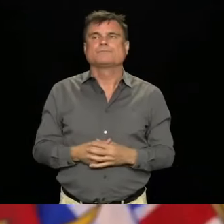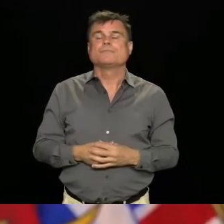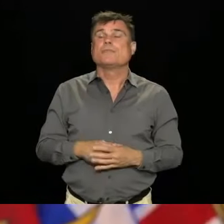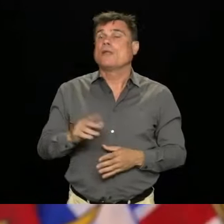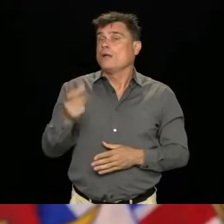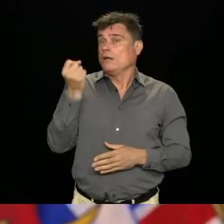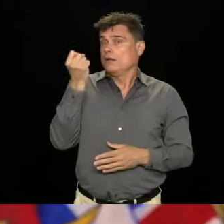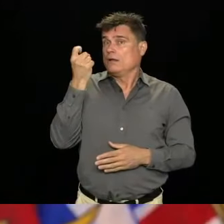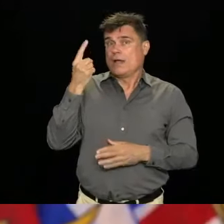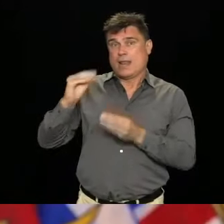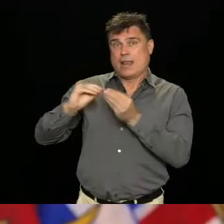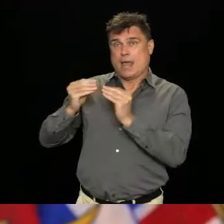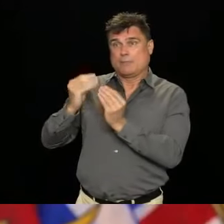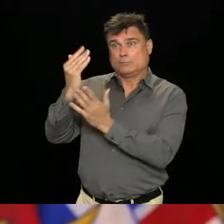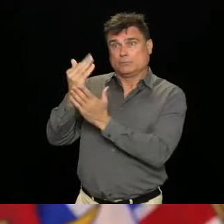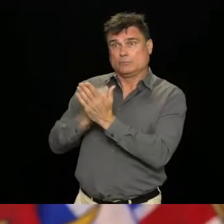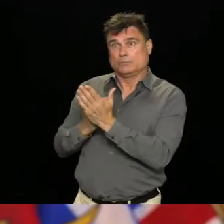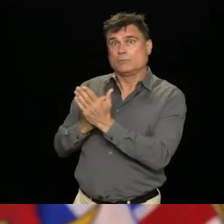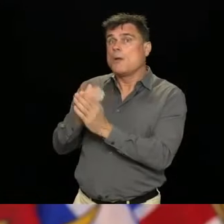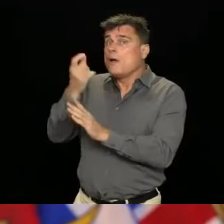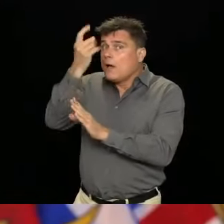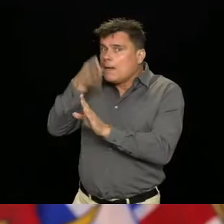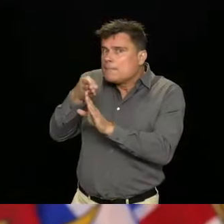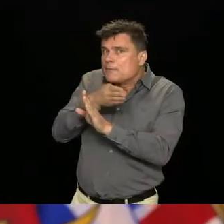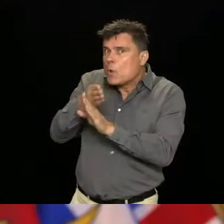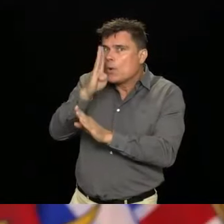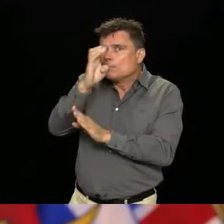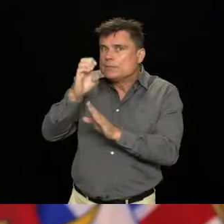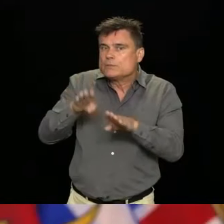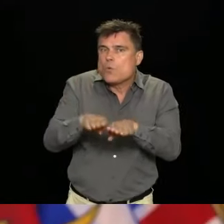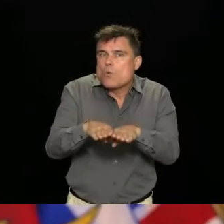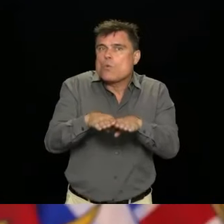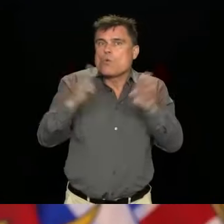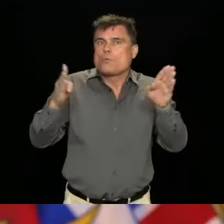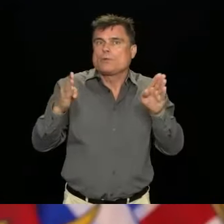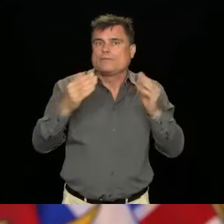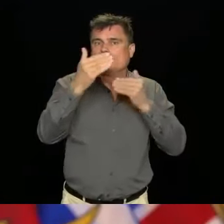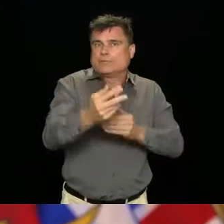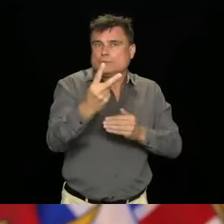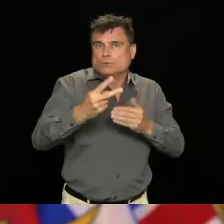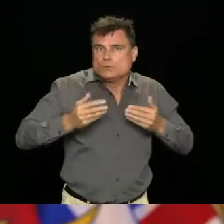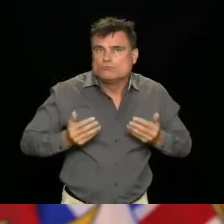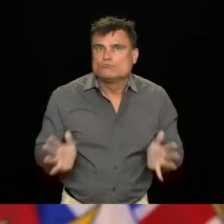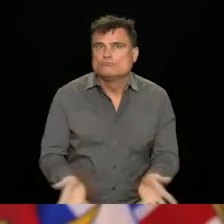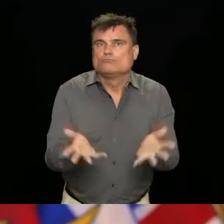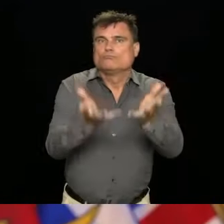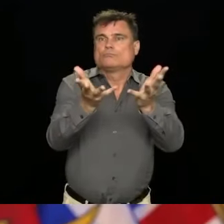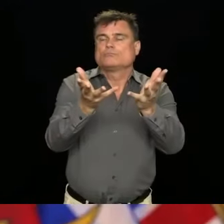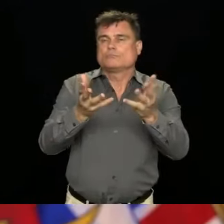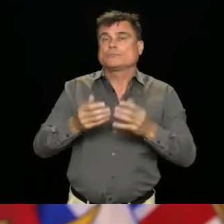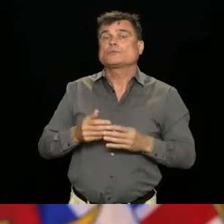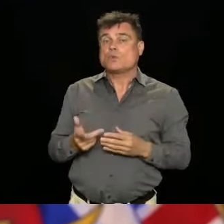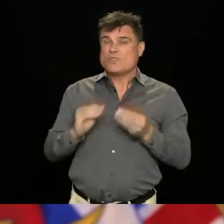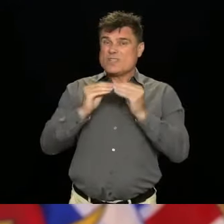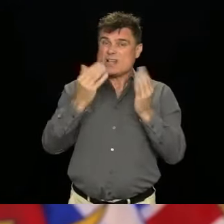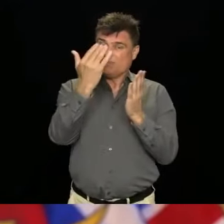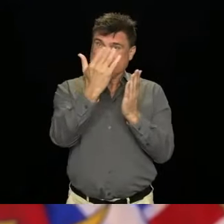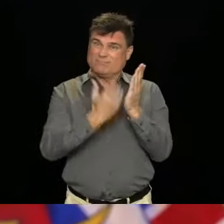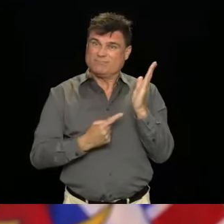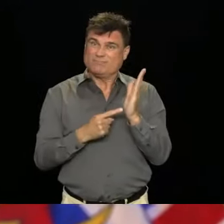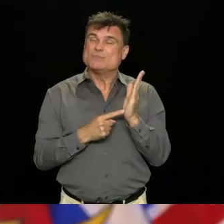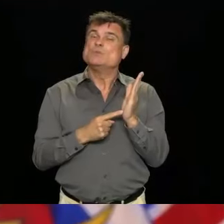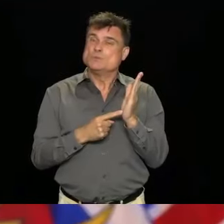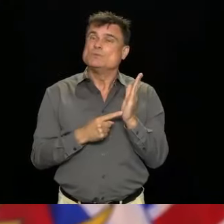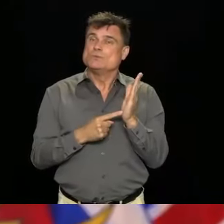BC's gradual reopening began. The numbers continue to show a volatile labour market across every